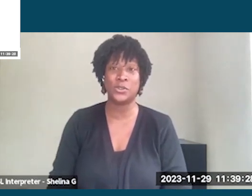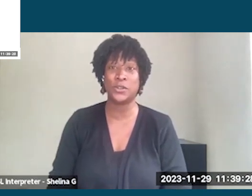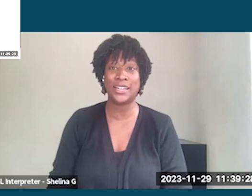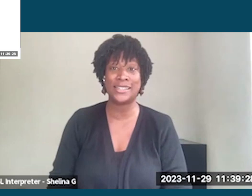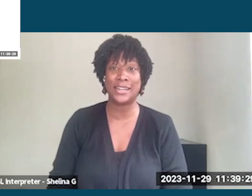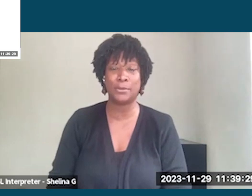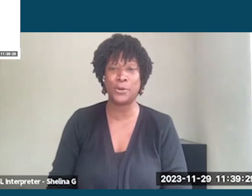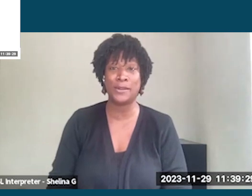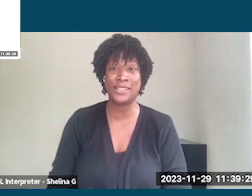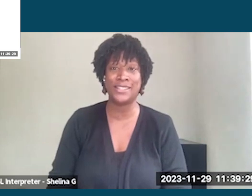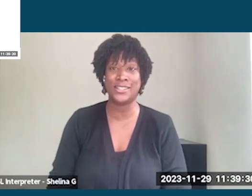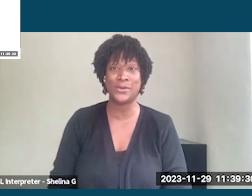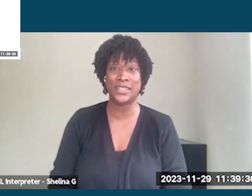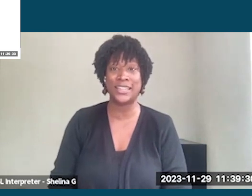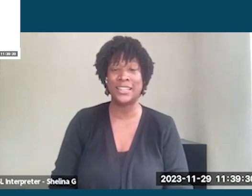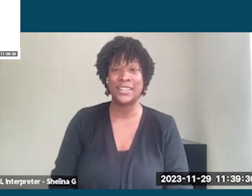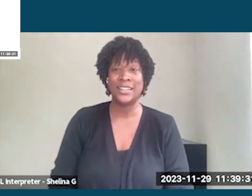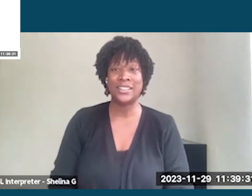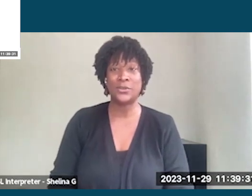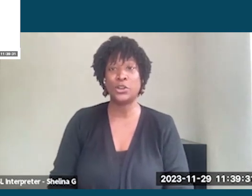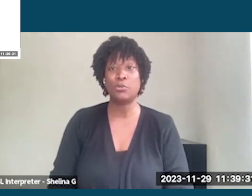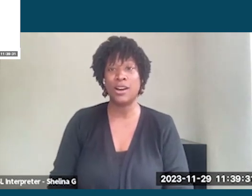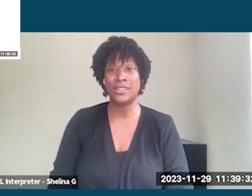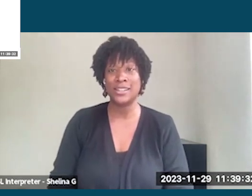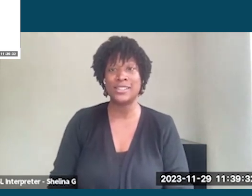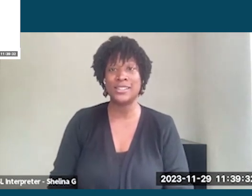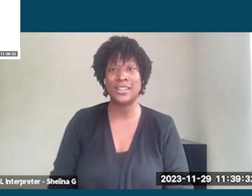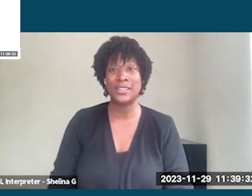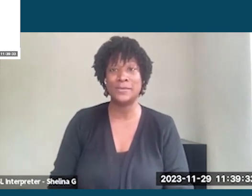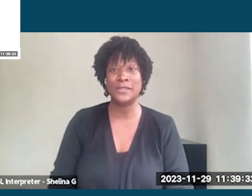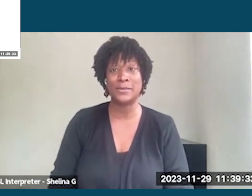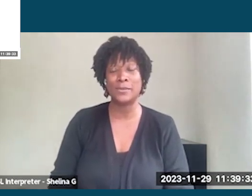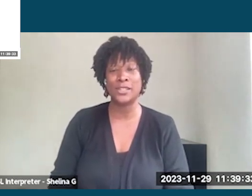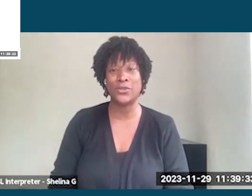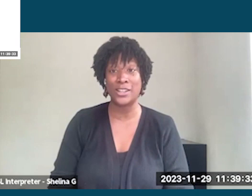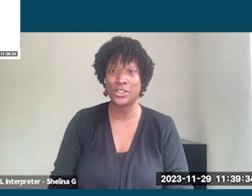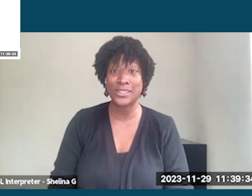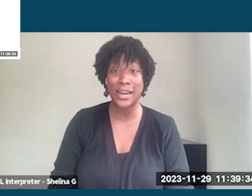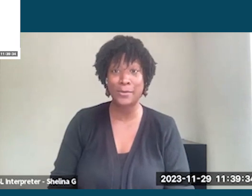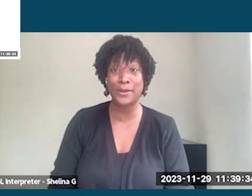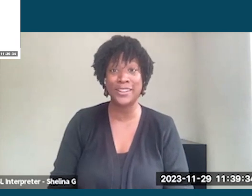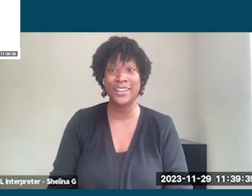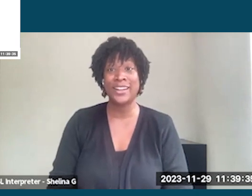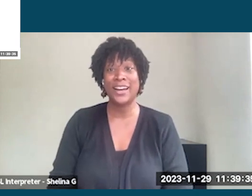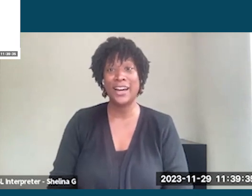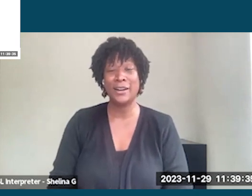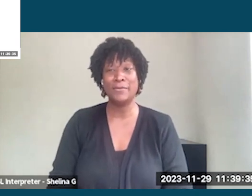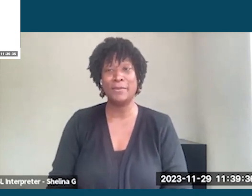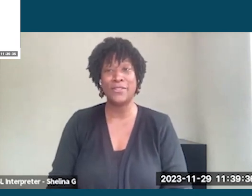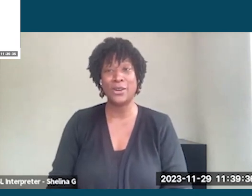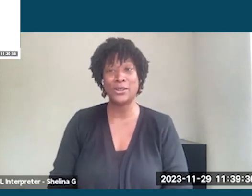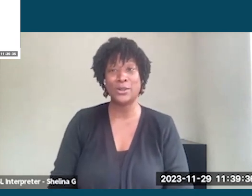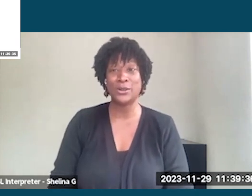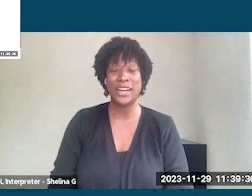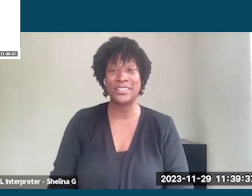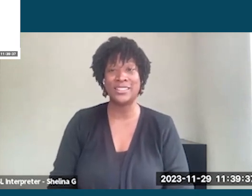tried to use relay to set up appointments. It's just really a difficult process. Sometimes it's faster to type,